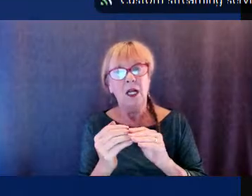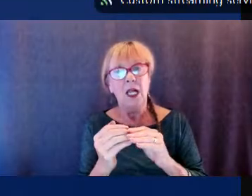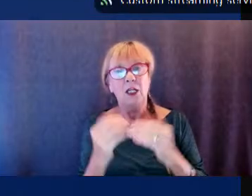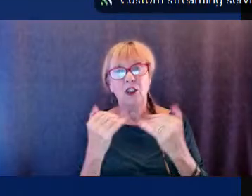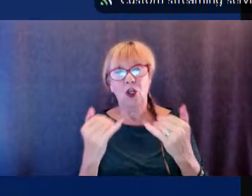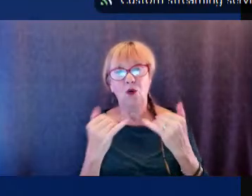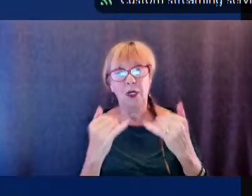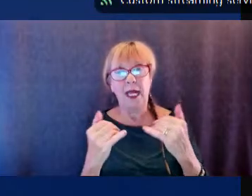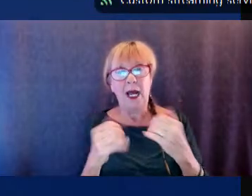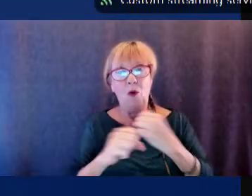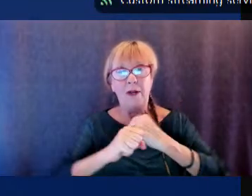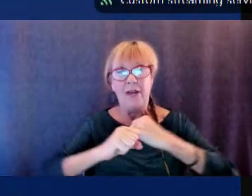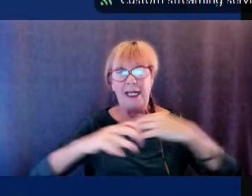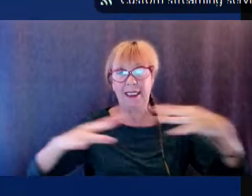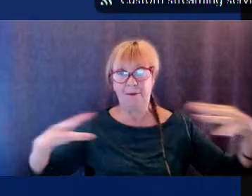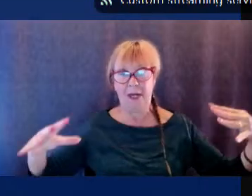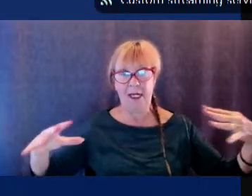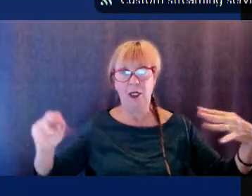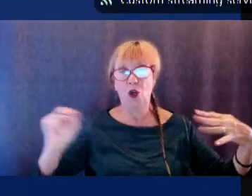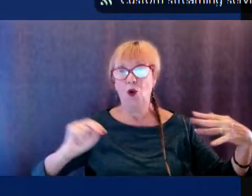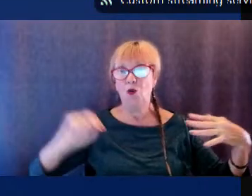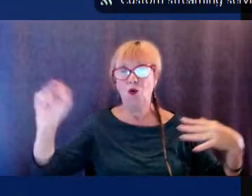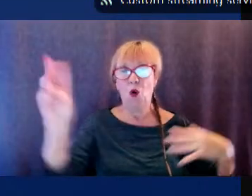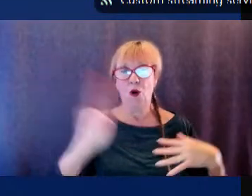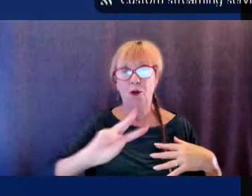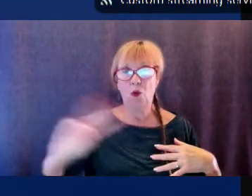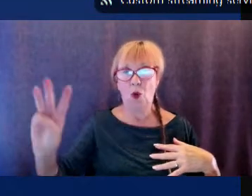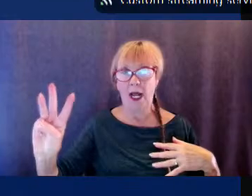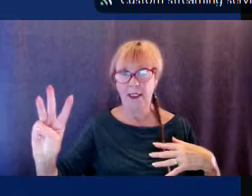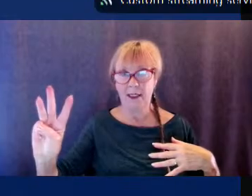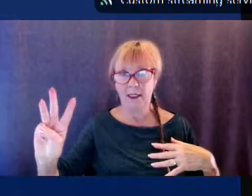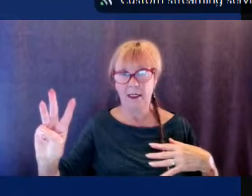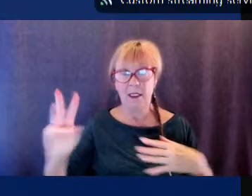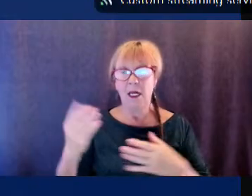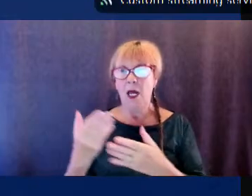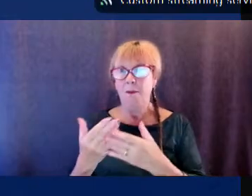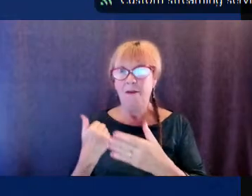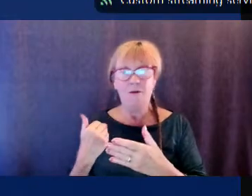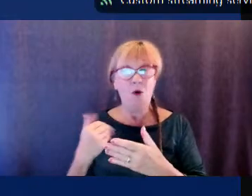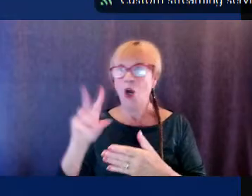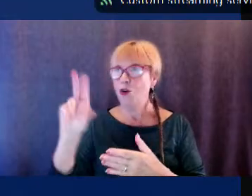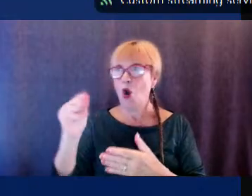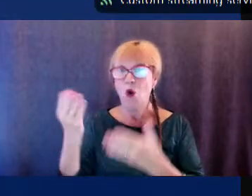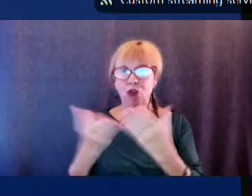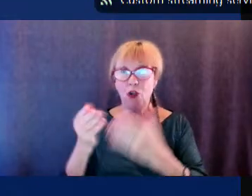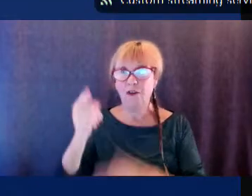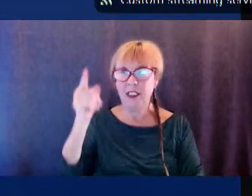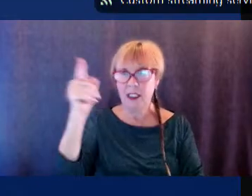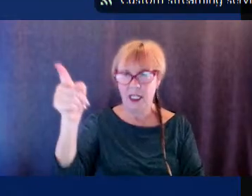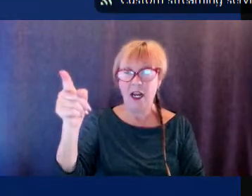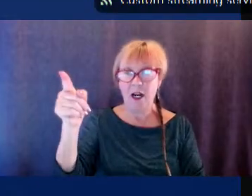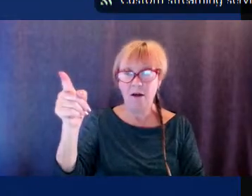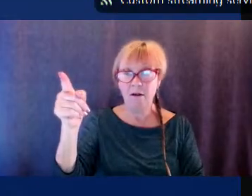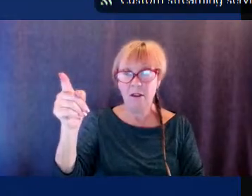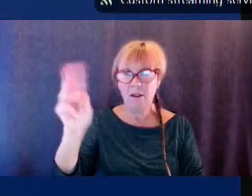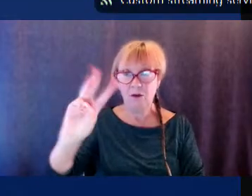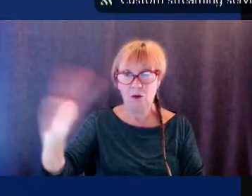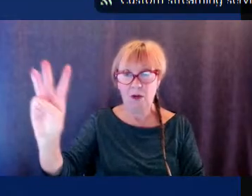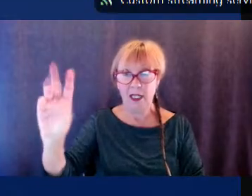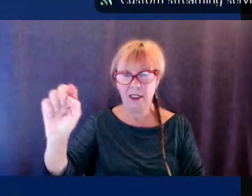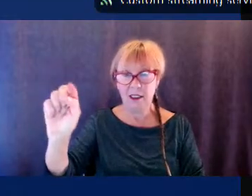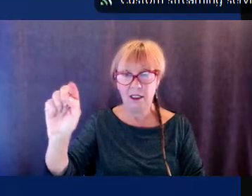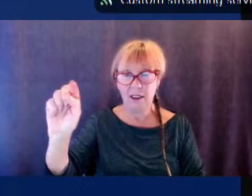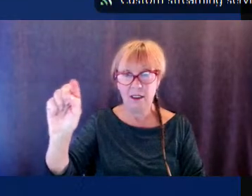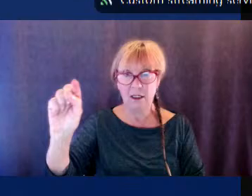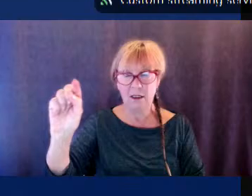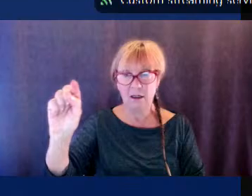Northwest expansion that was serving unaffected residential community up there on the west side of the of the